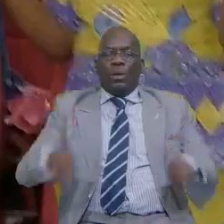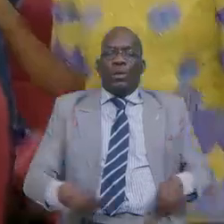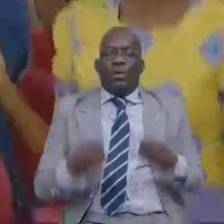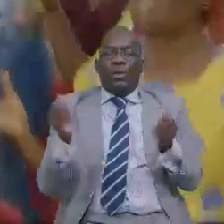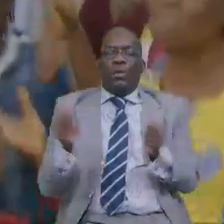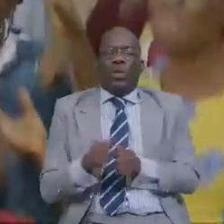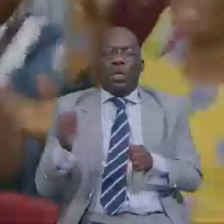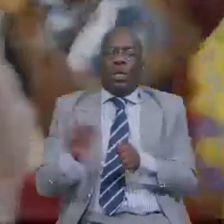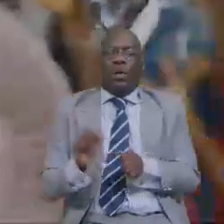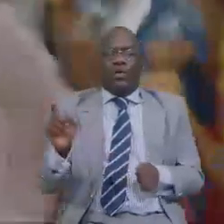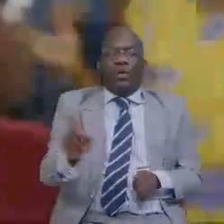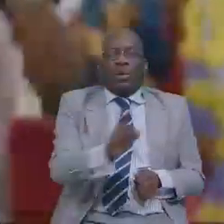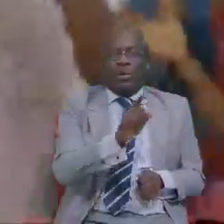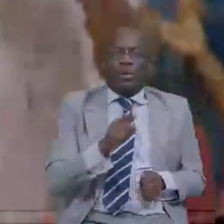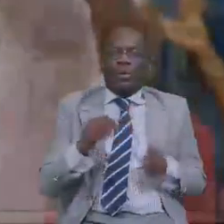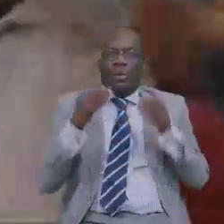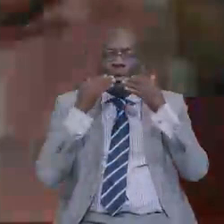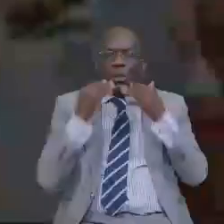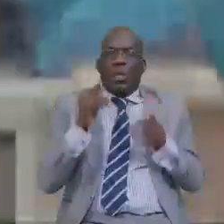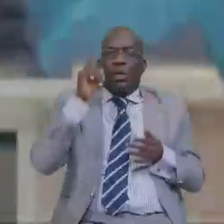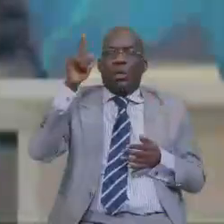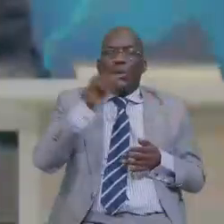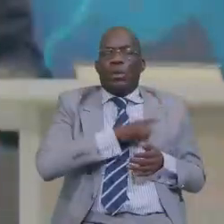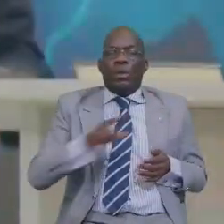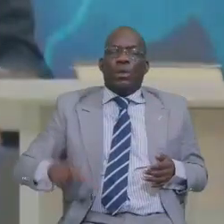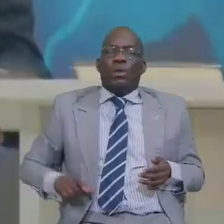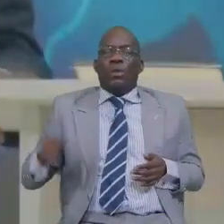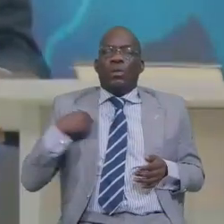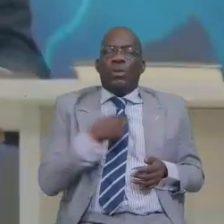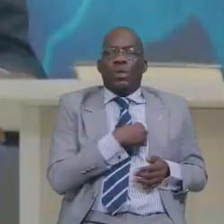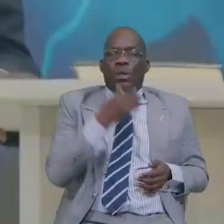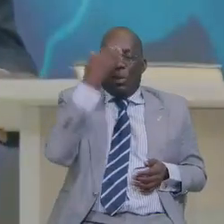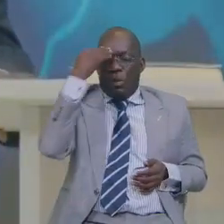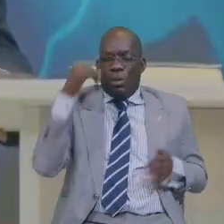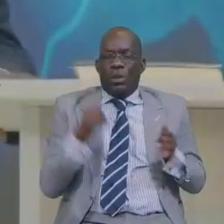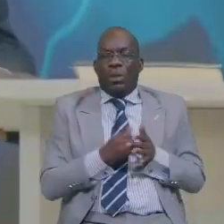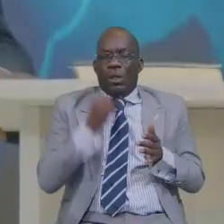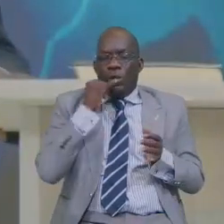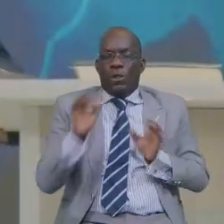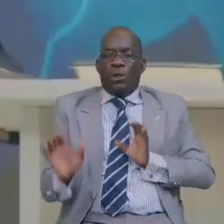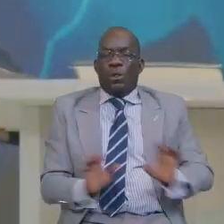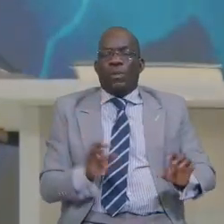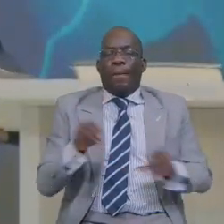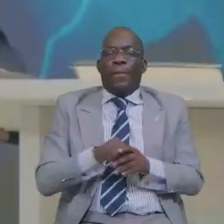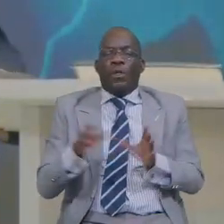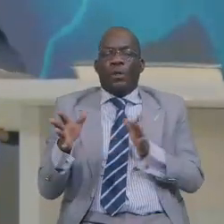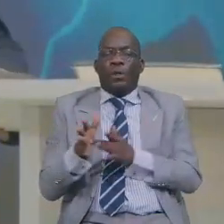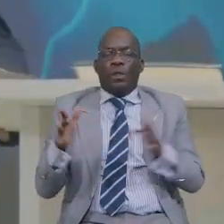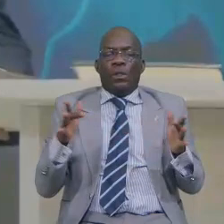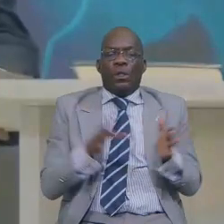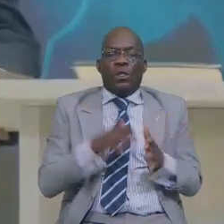everyone. Thank you, Lord. We know it is done. In Jesus' name